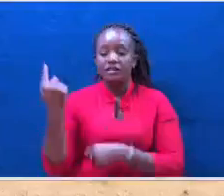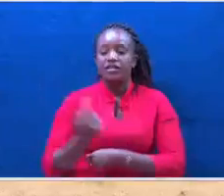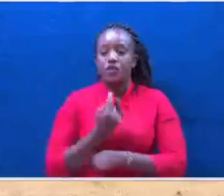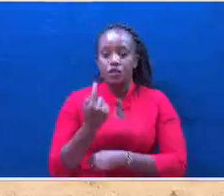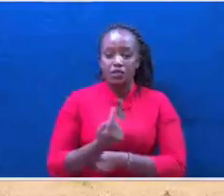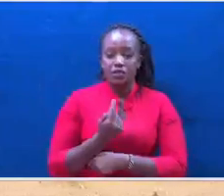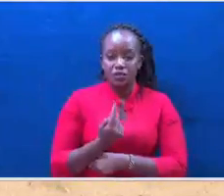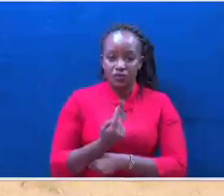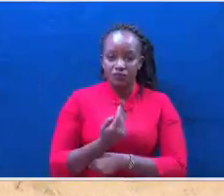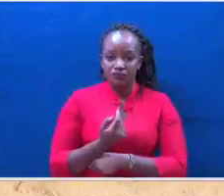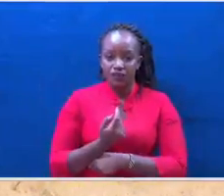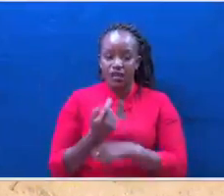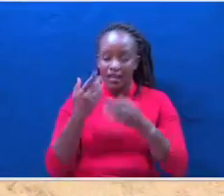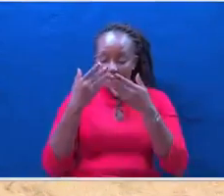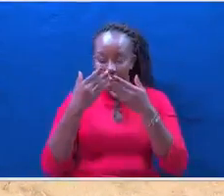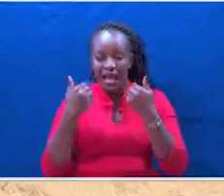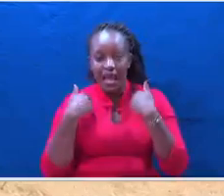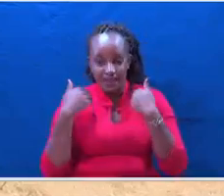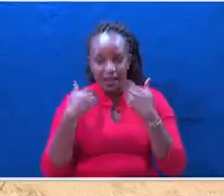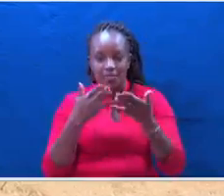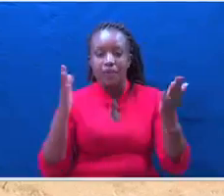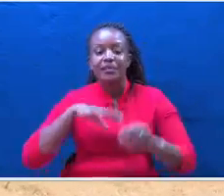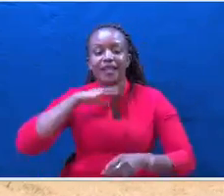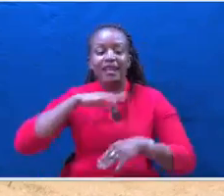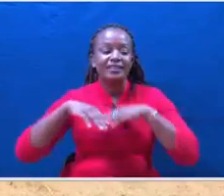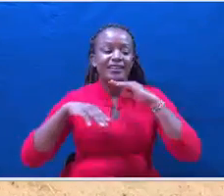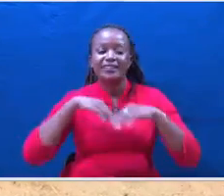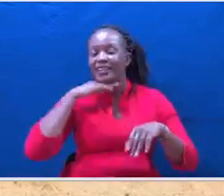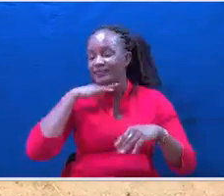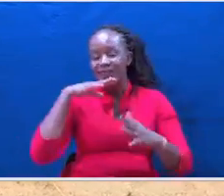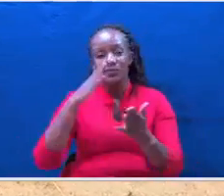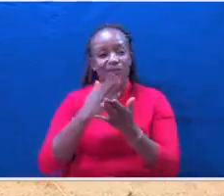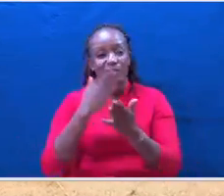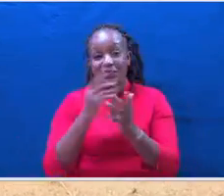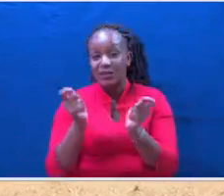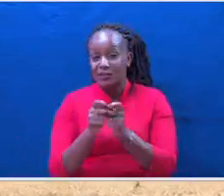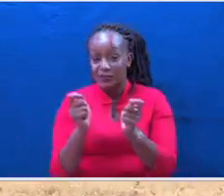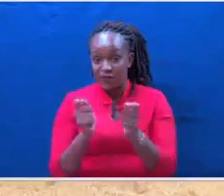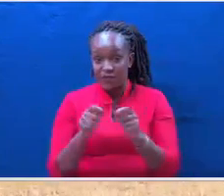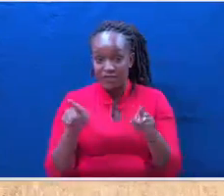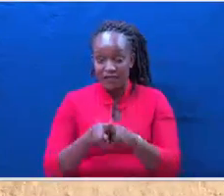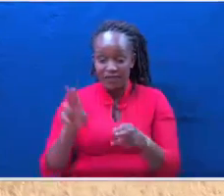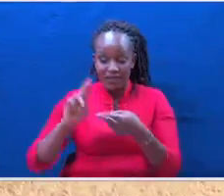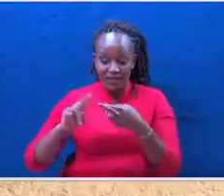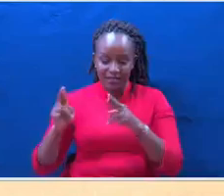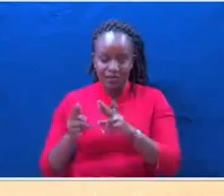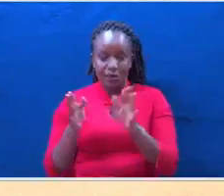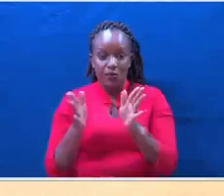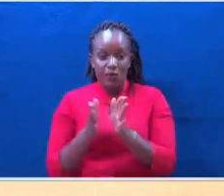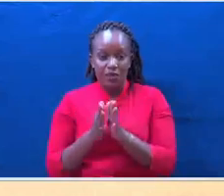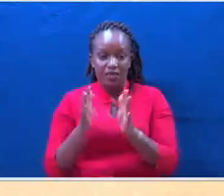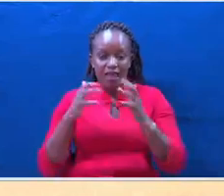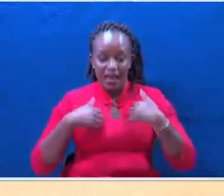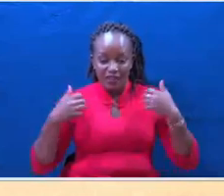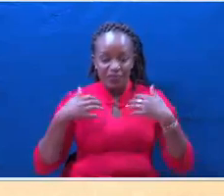of losing one species to the ecosystem is dire. Thus, the relationship with the animals here is more personal. And it's